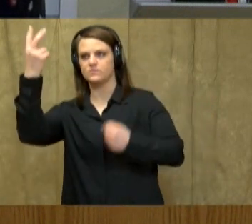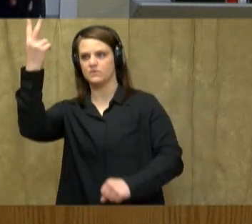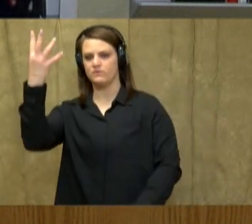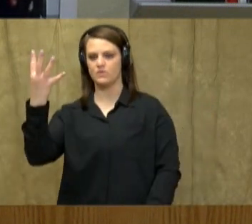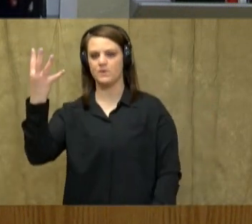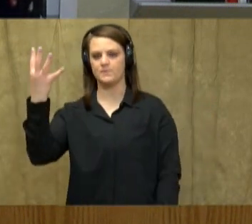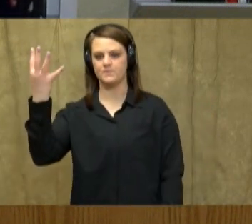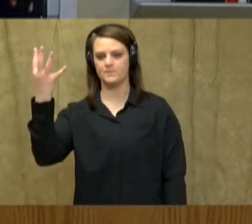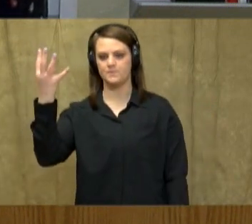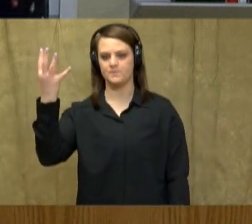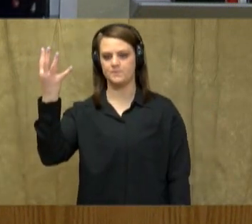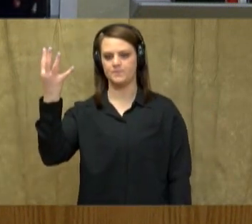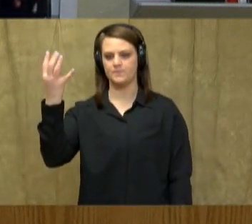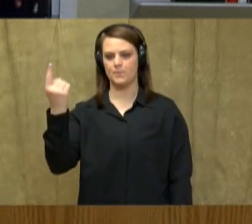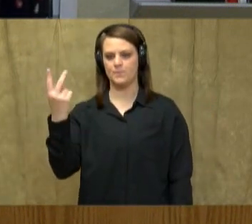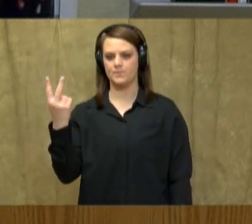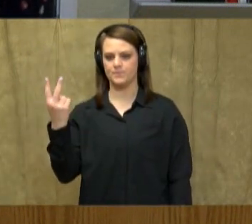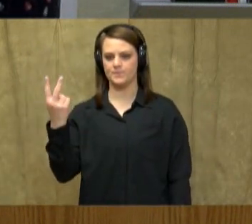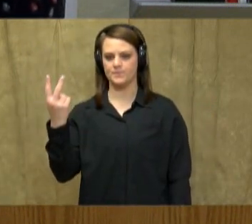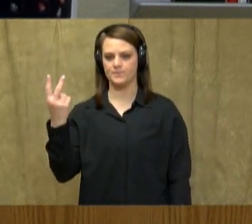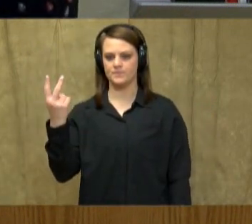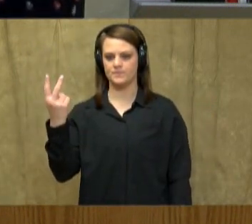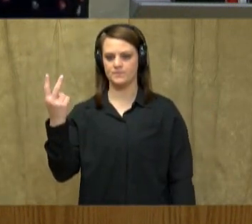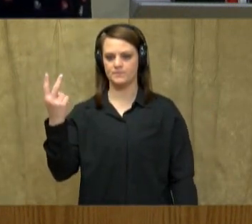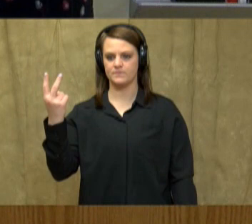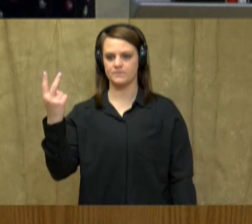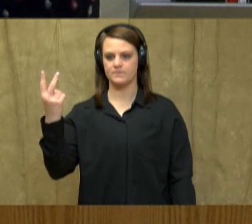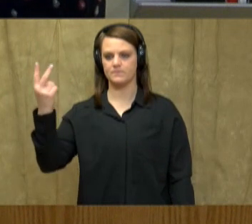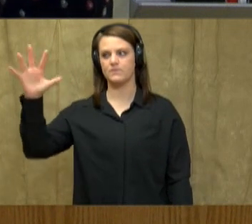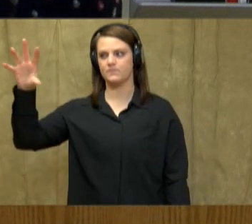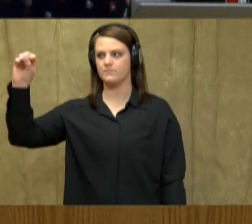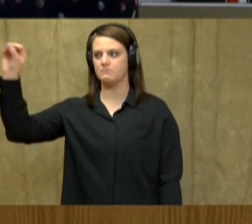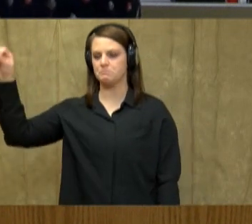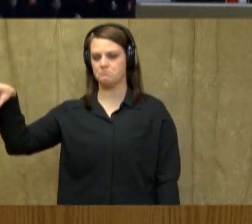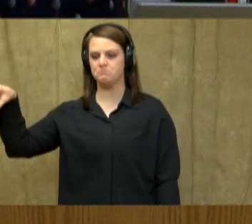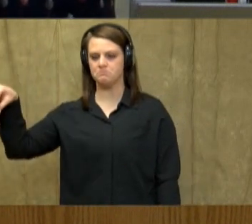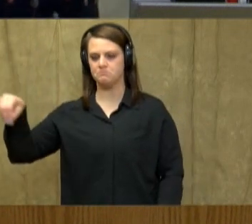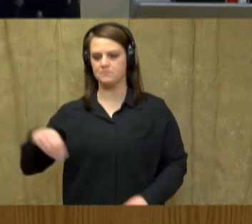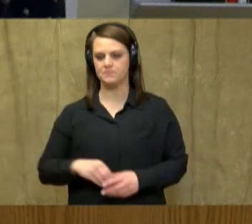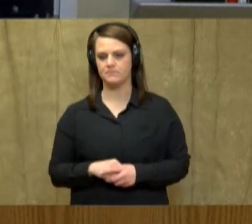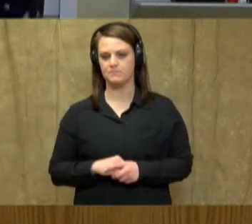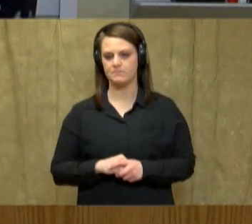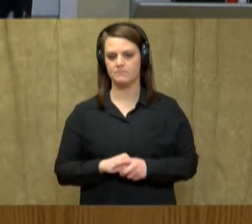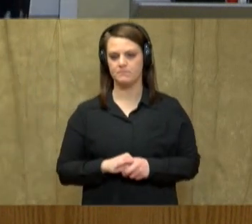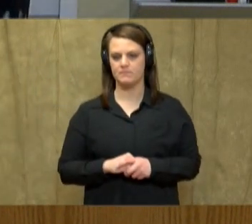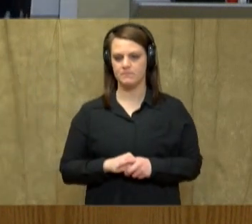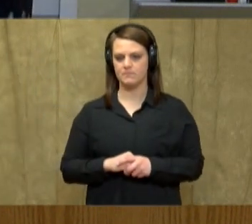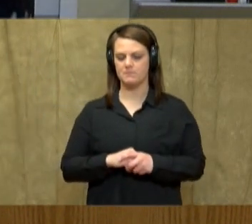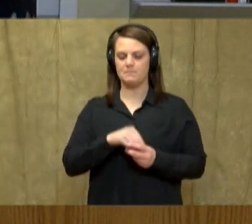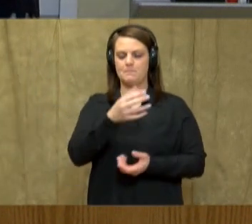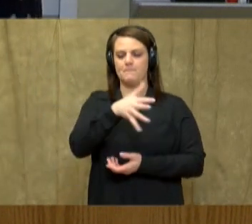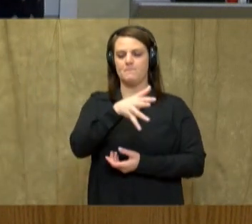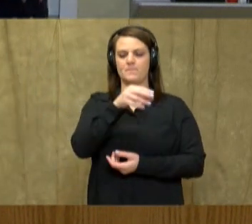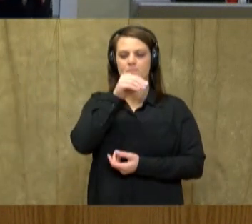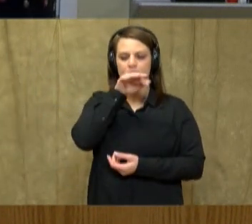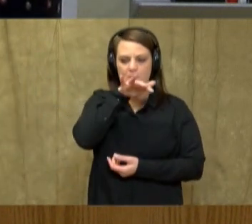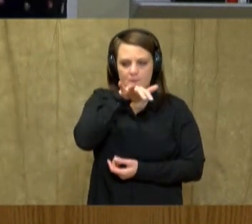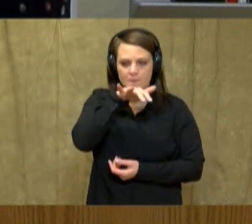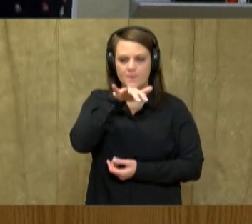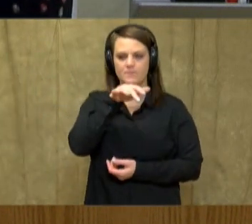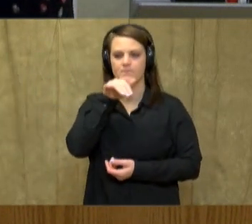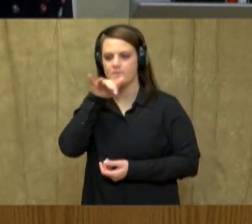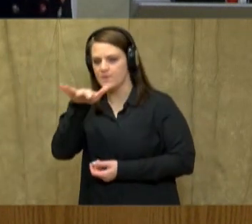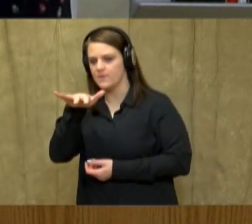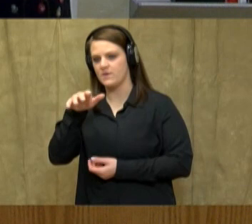4, 1/2, or 50%. This one was moderate, this one